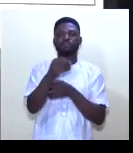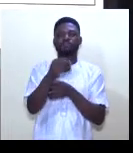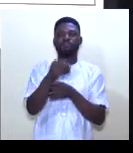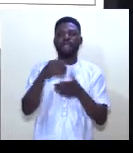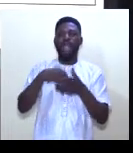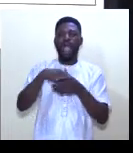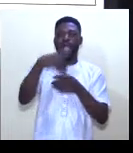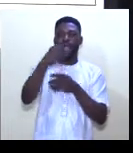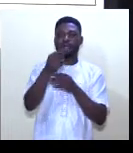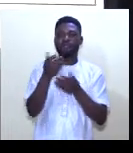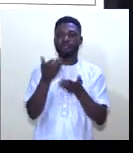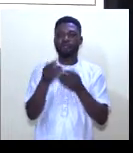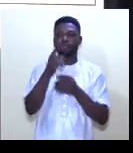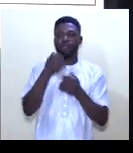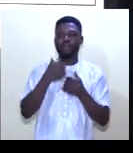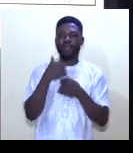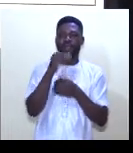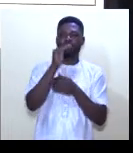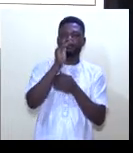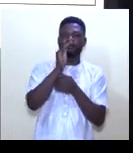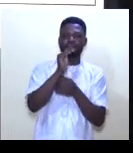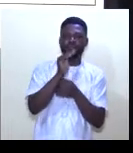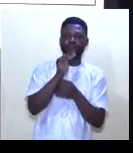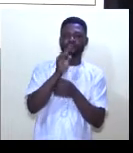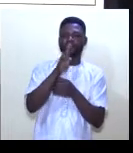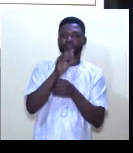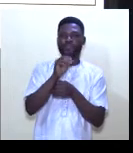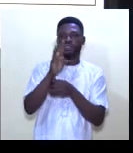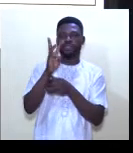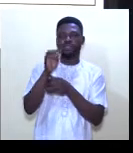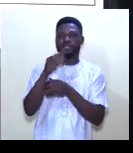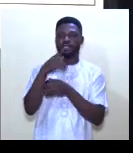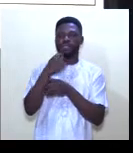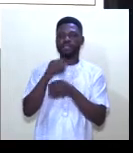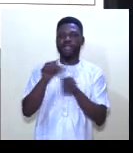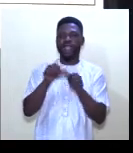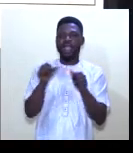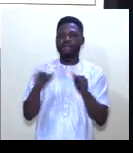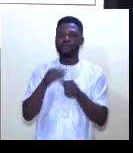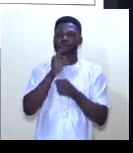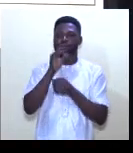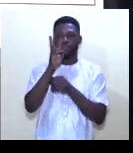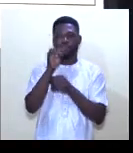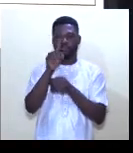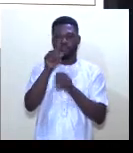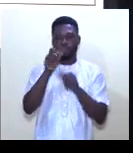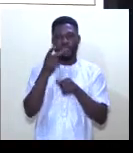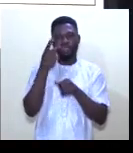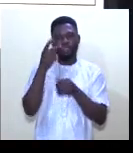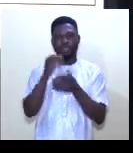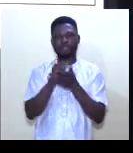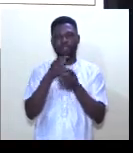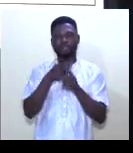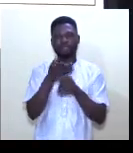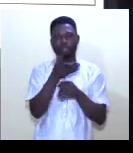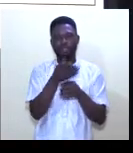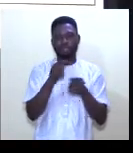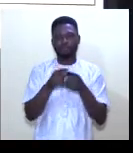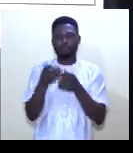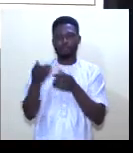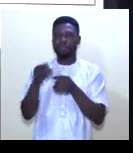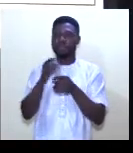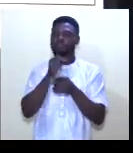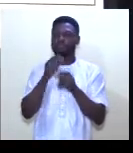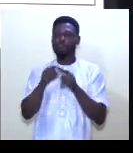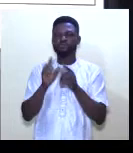here. Outer scale, you have 50, you have 60. So the angle is 60. And you will see that from here